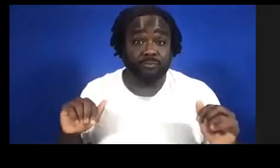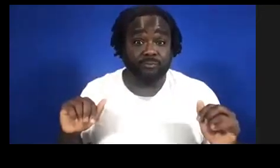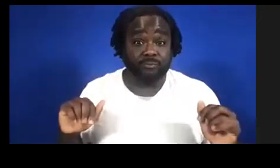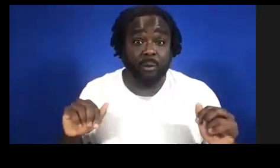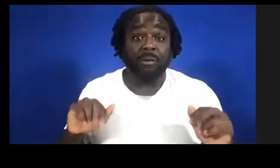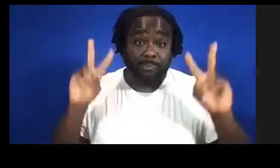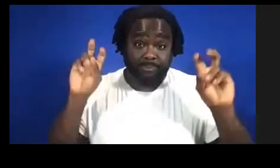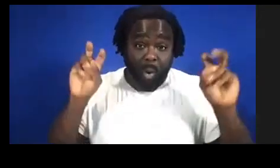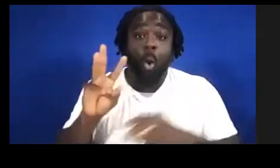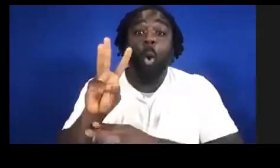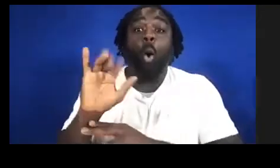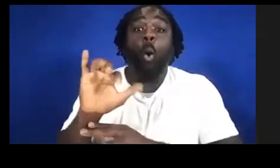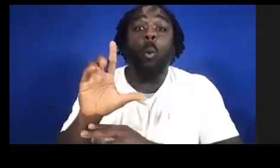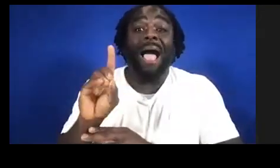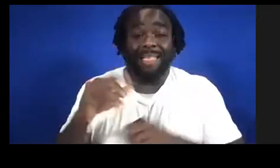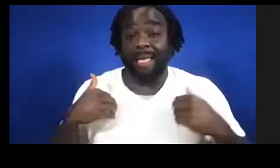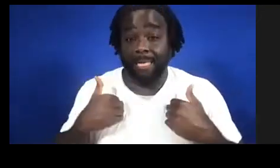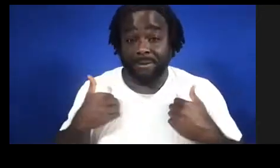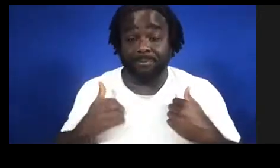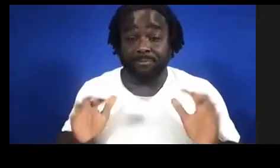they real big cats.